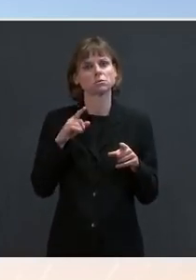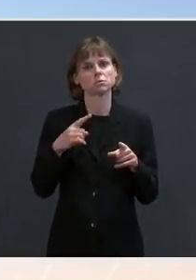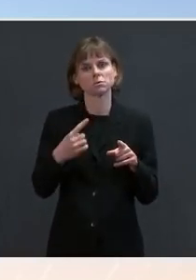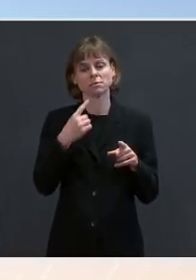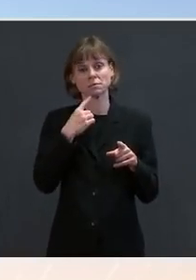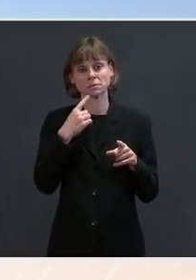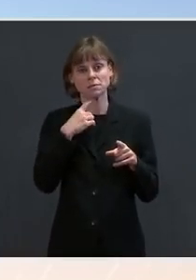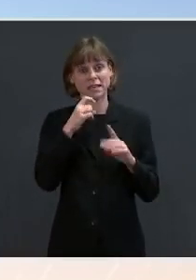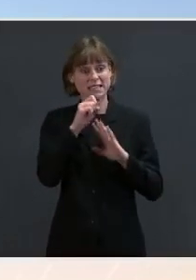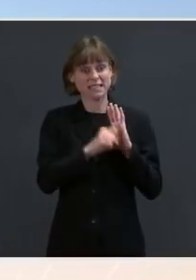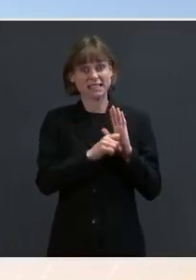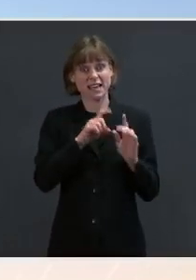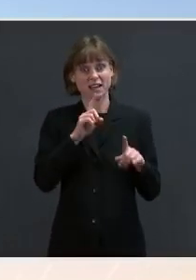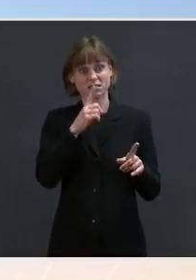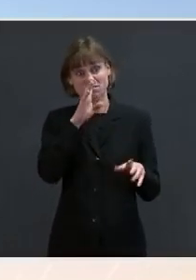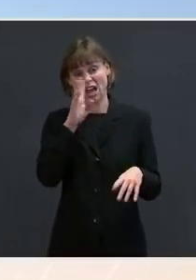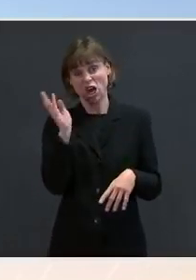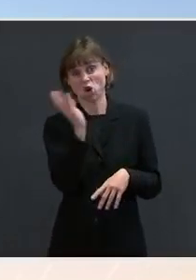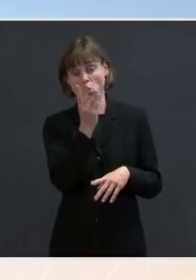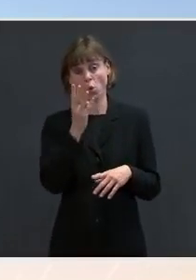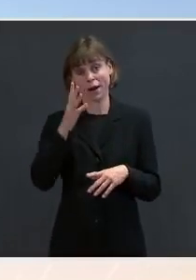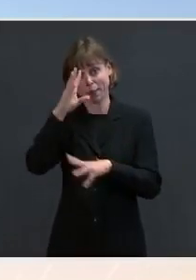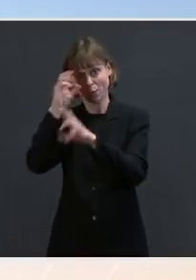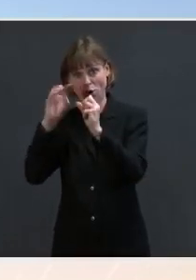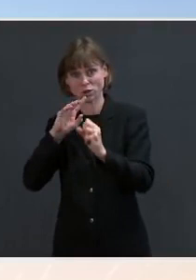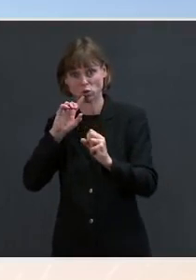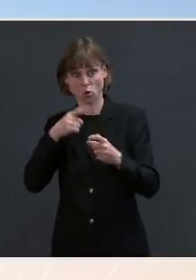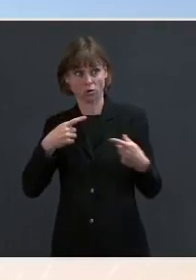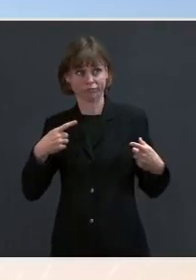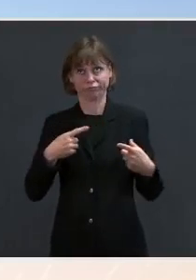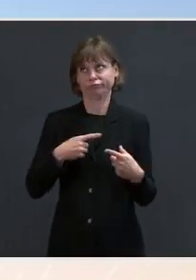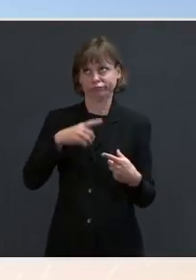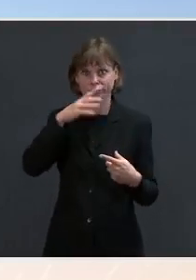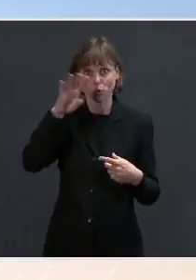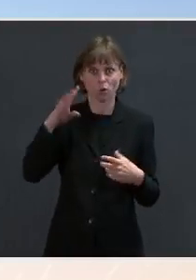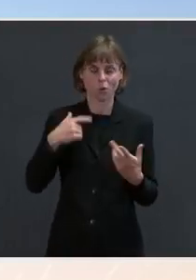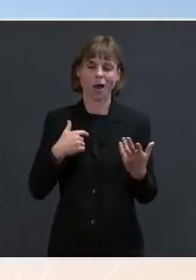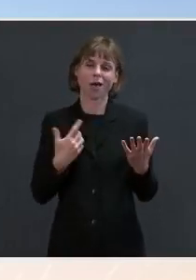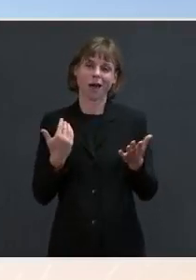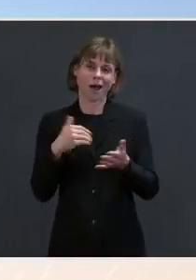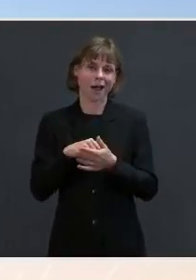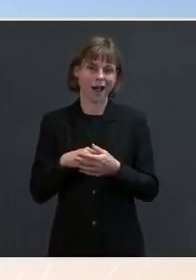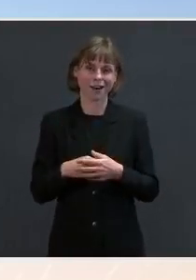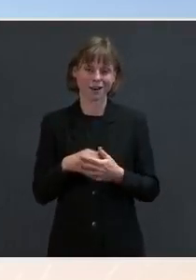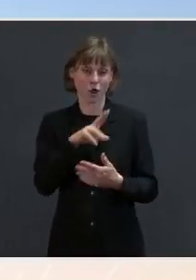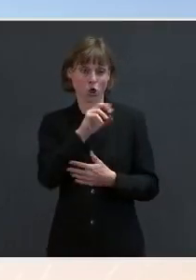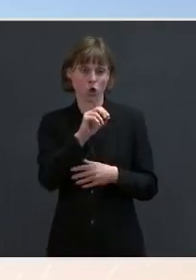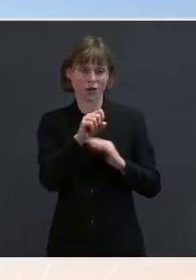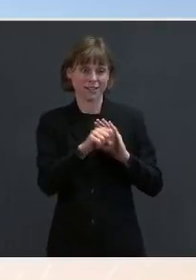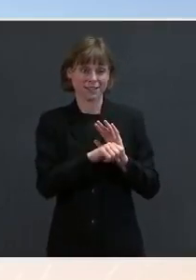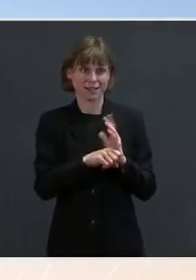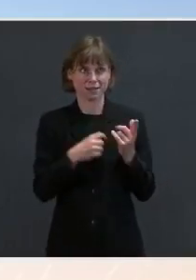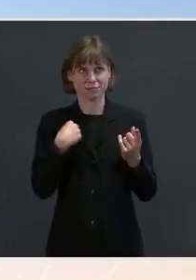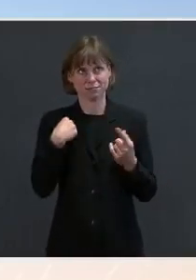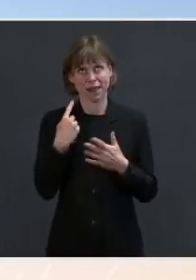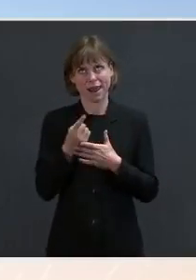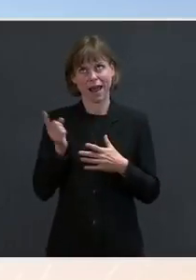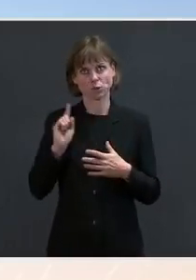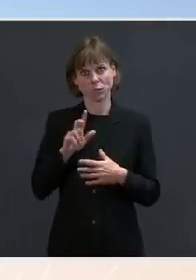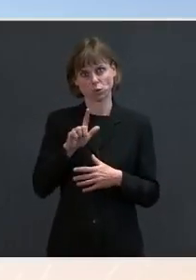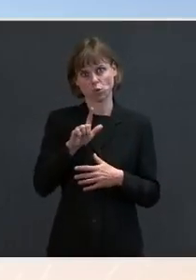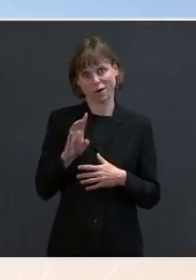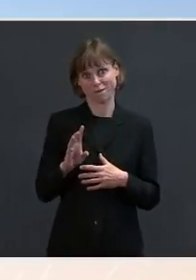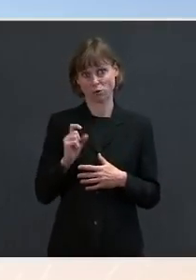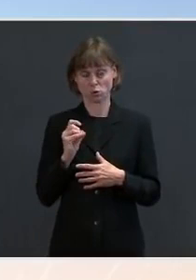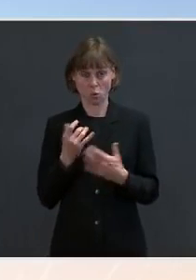president's orders, what are your options? Again, I don't think we're there. 30 states, it was 24 as about a week or so ago. So